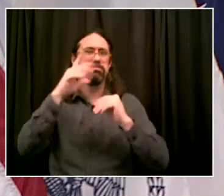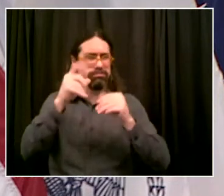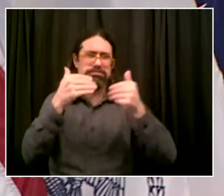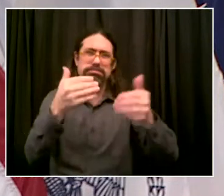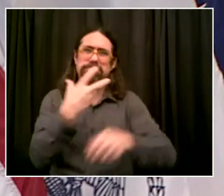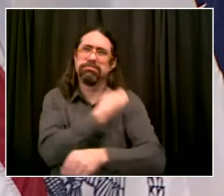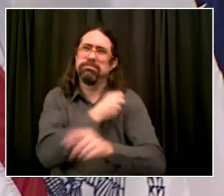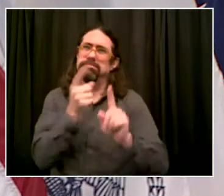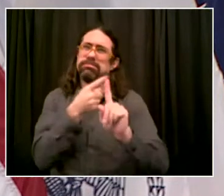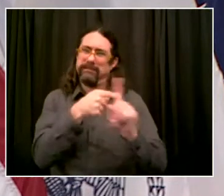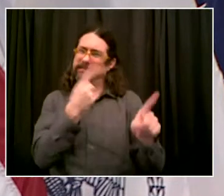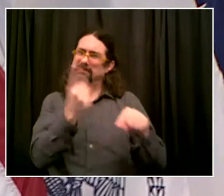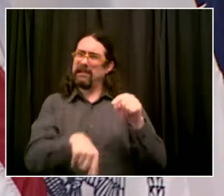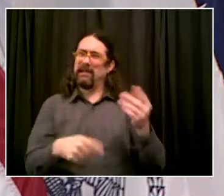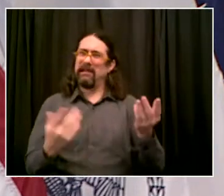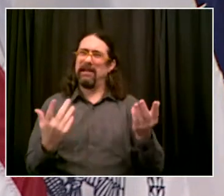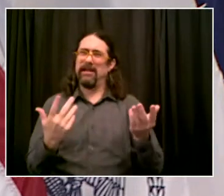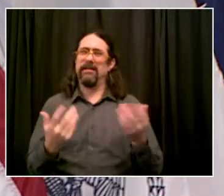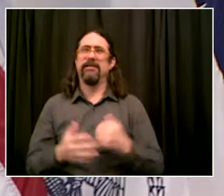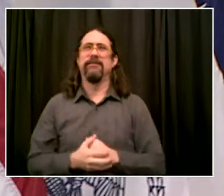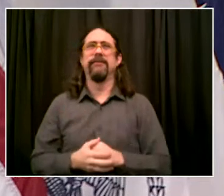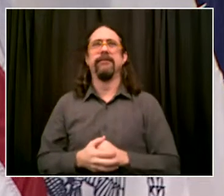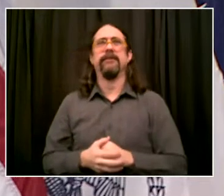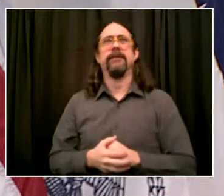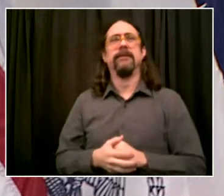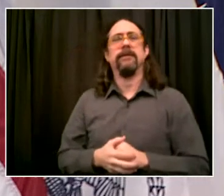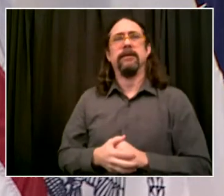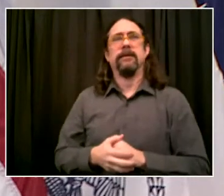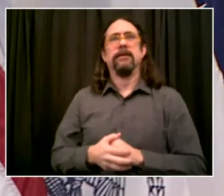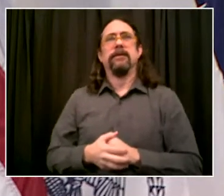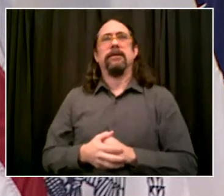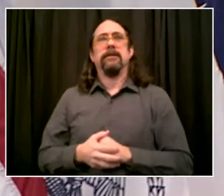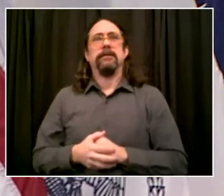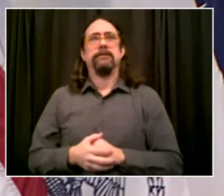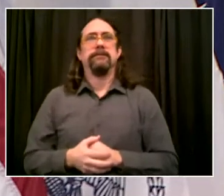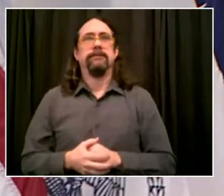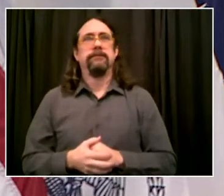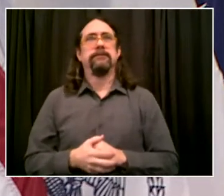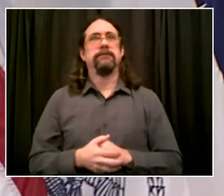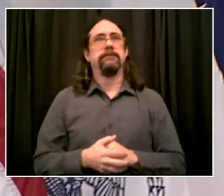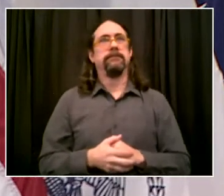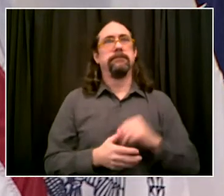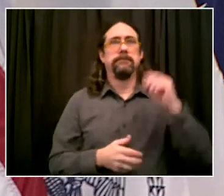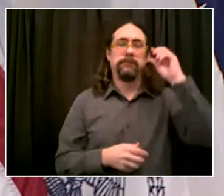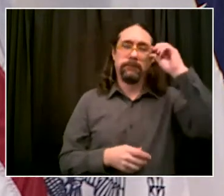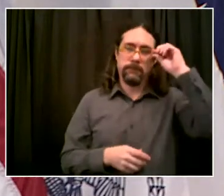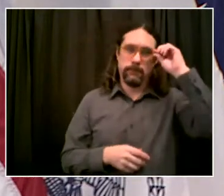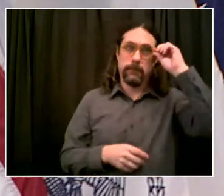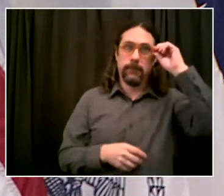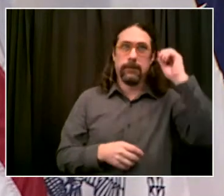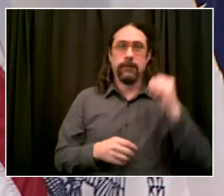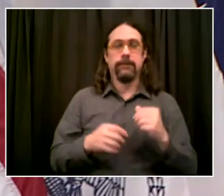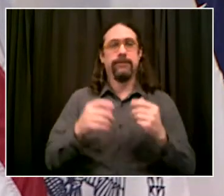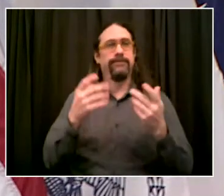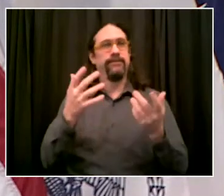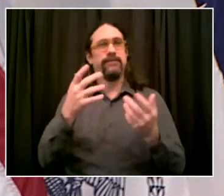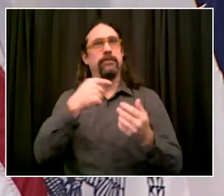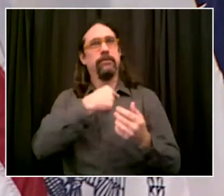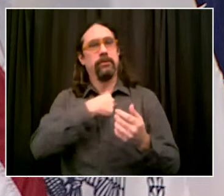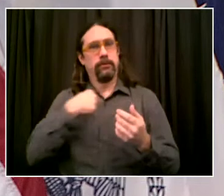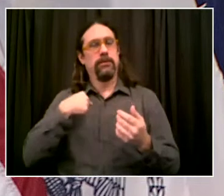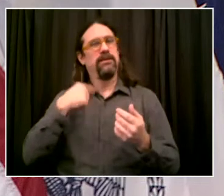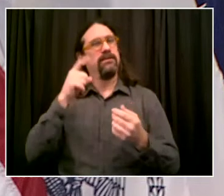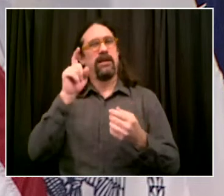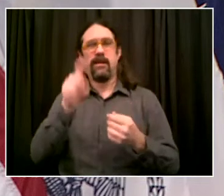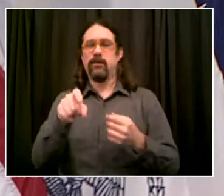Think about it for a moment. We want to vaccinate everyone for their own good, to protect them as an individual. We also want to vaccinate